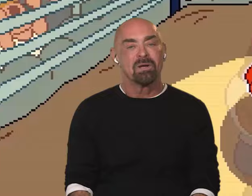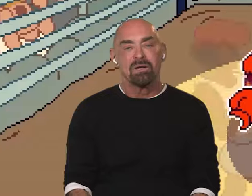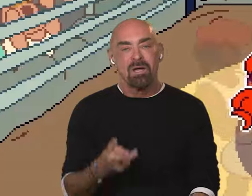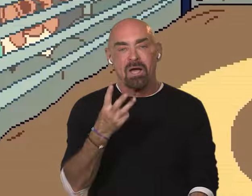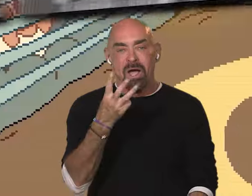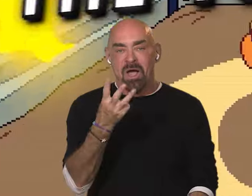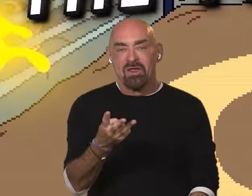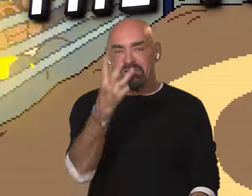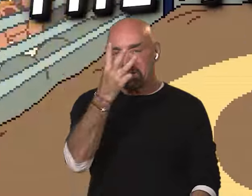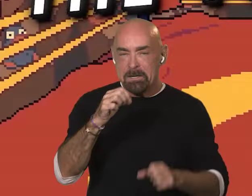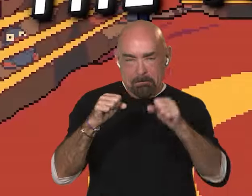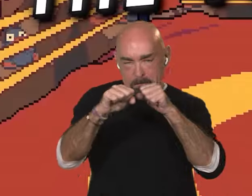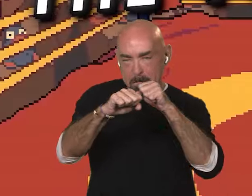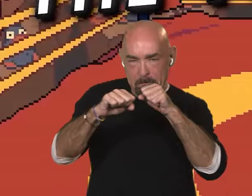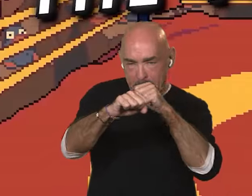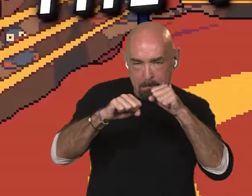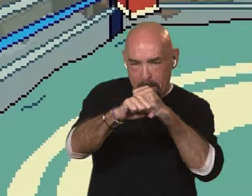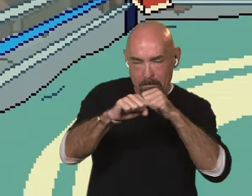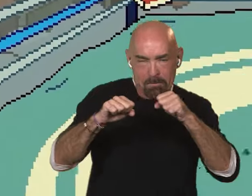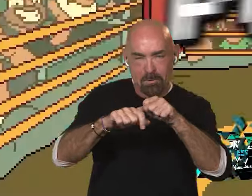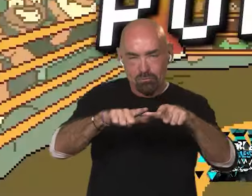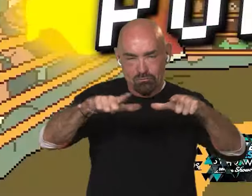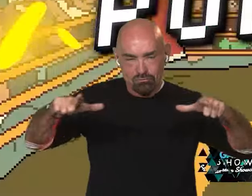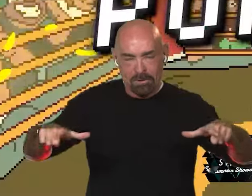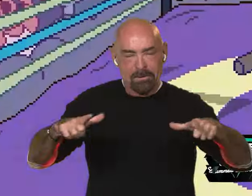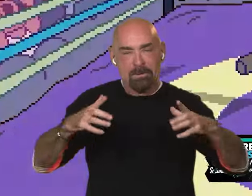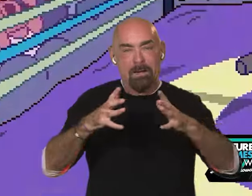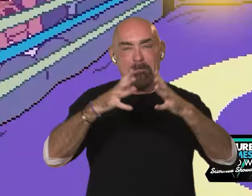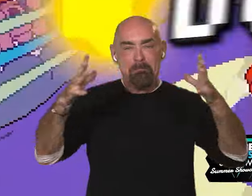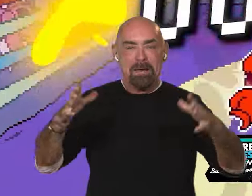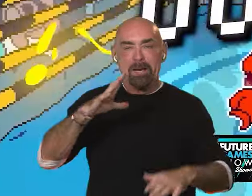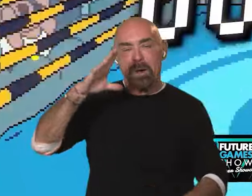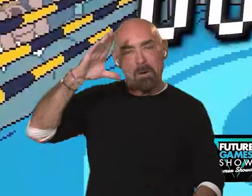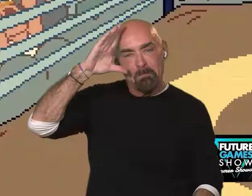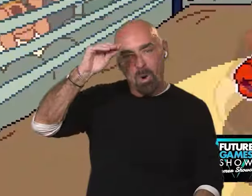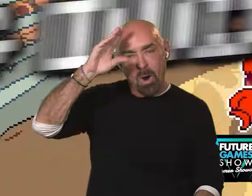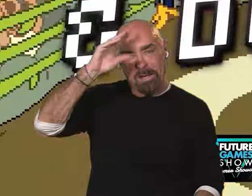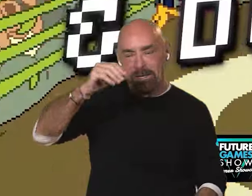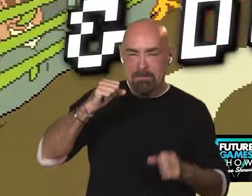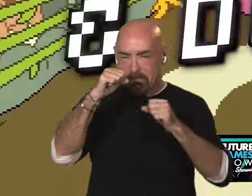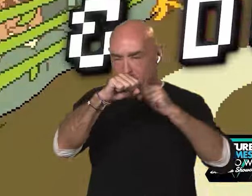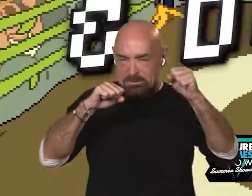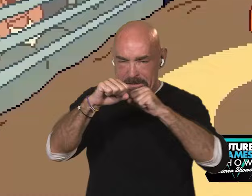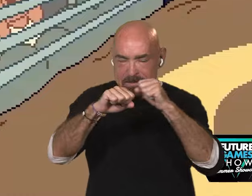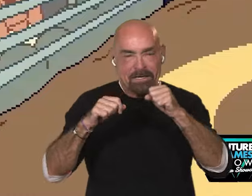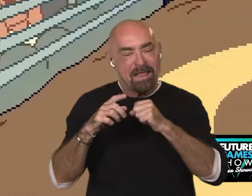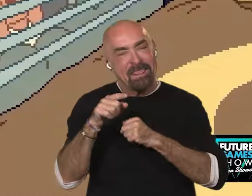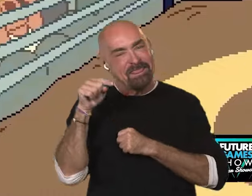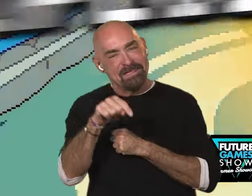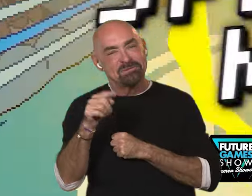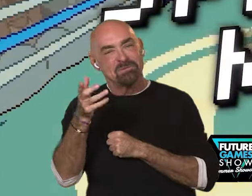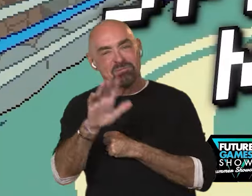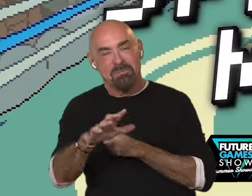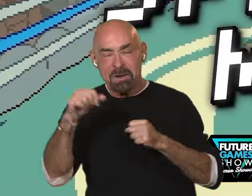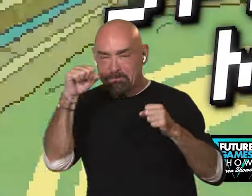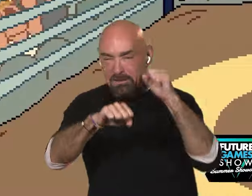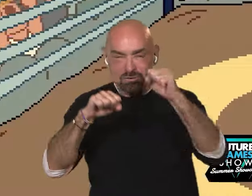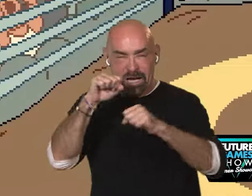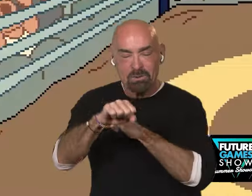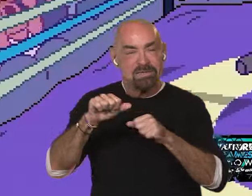Three hits and you're out. Step into the ring in Big Boy Boxing, a slapstick boss rush adventure inspired by the